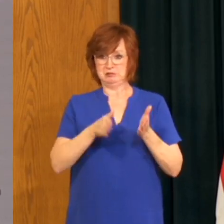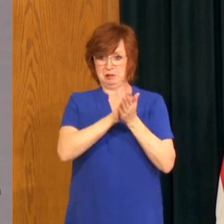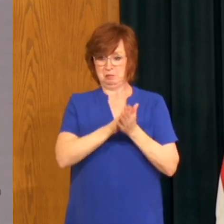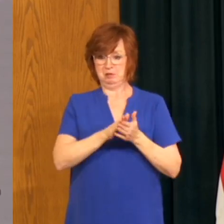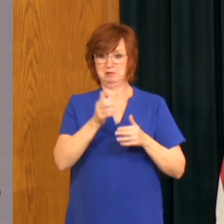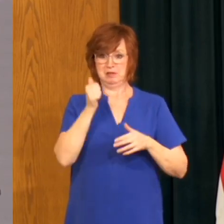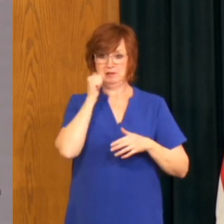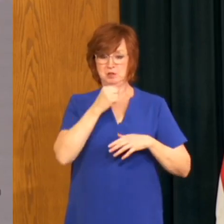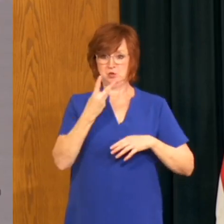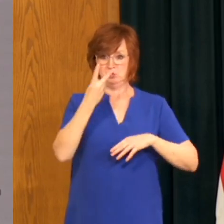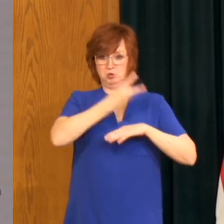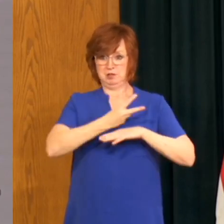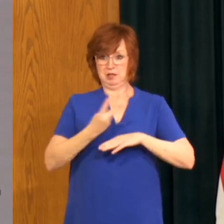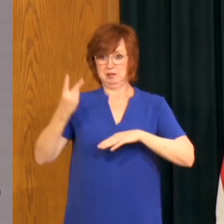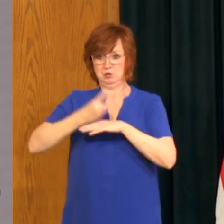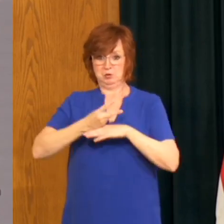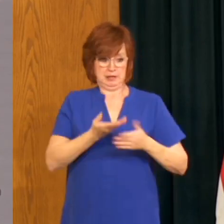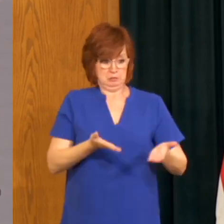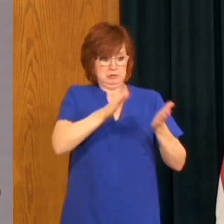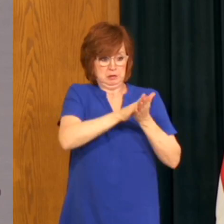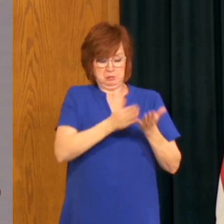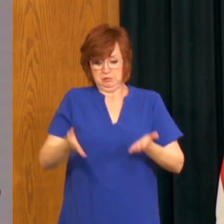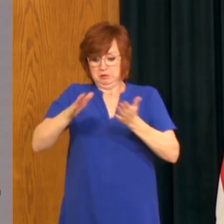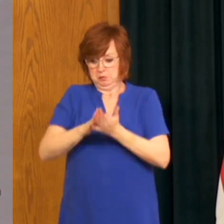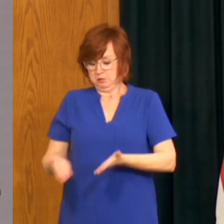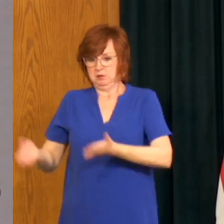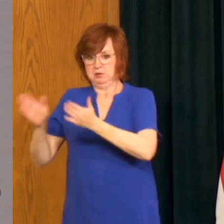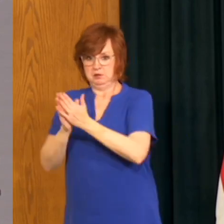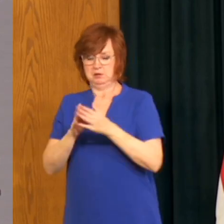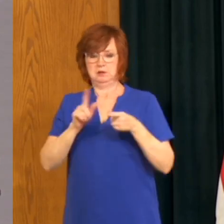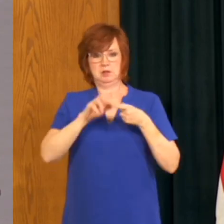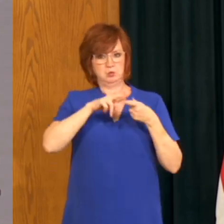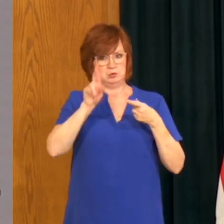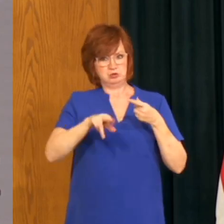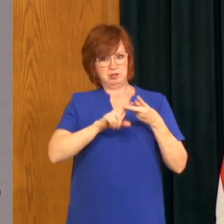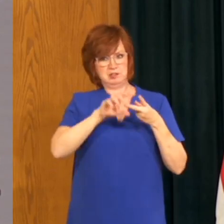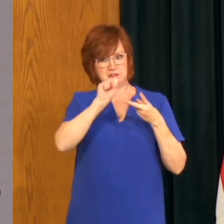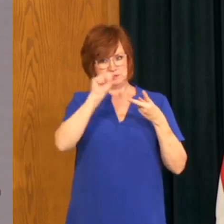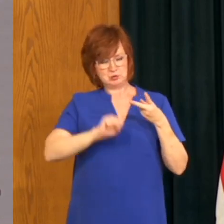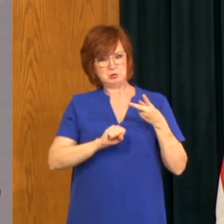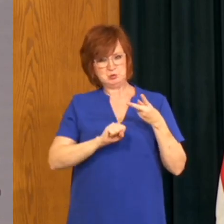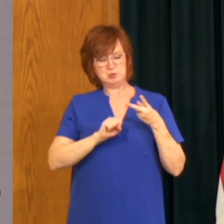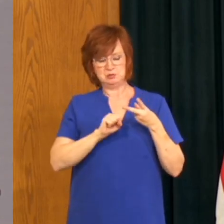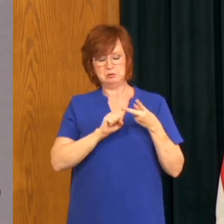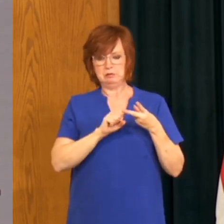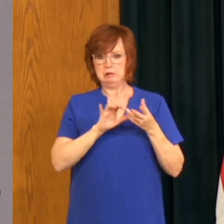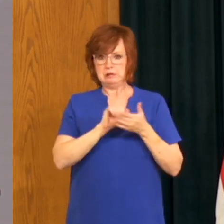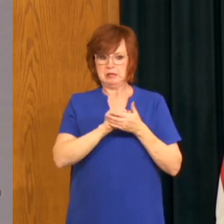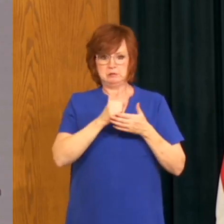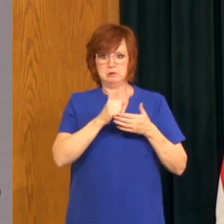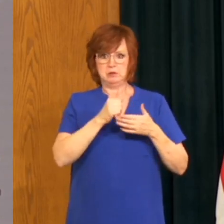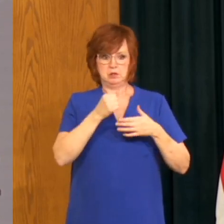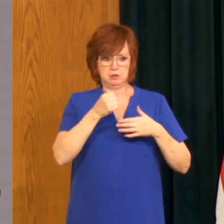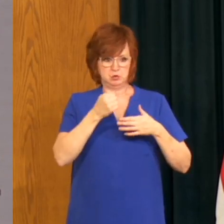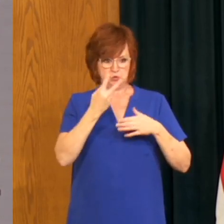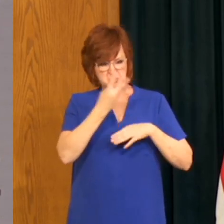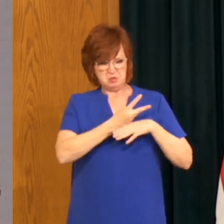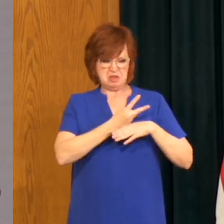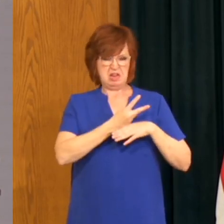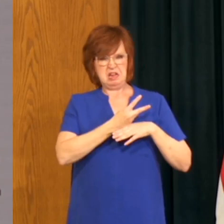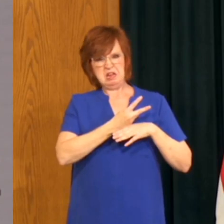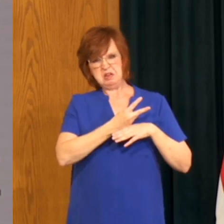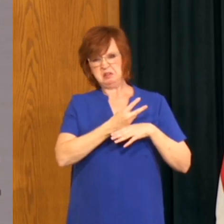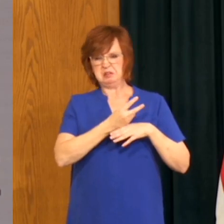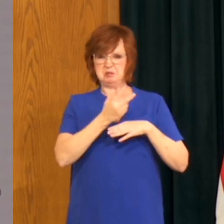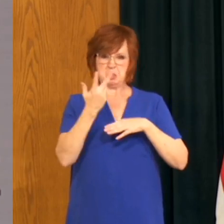in Regina and Saskatoon, in March and April, our case numbers are doubling every 2 to 3 days, and we were in a